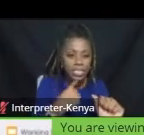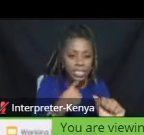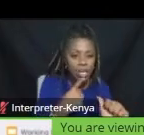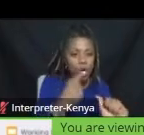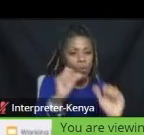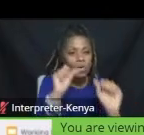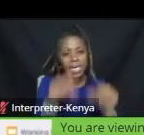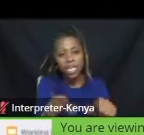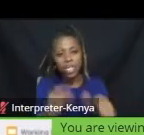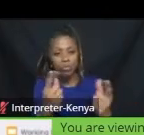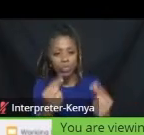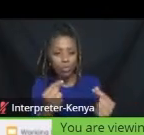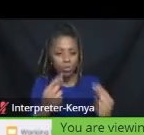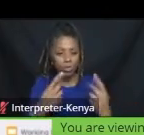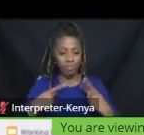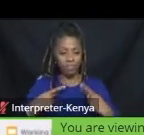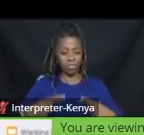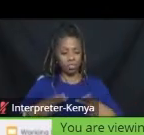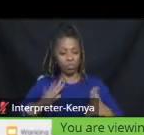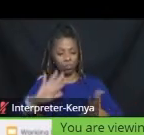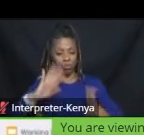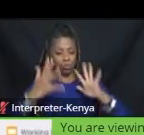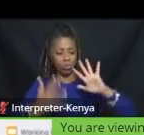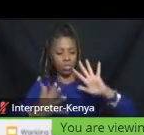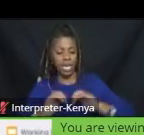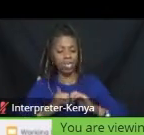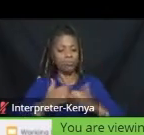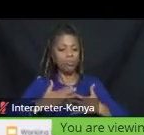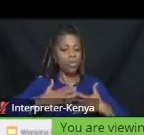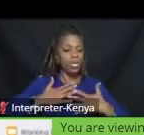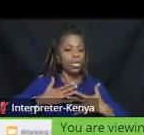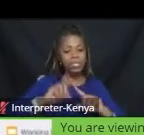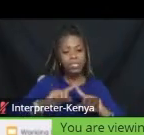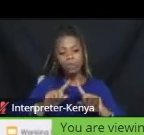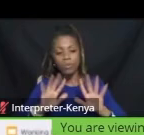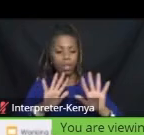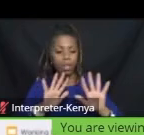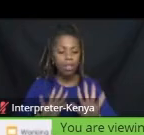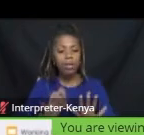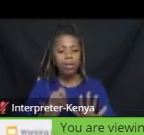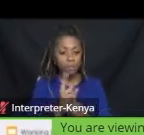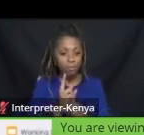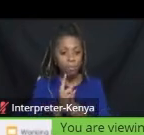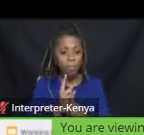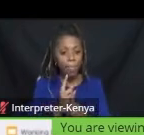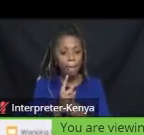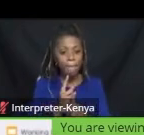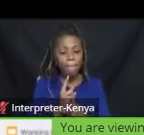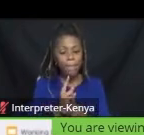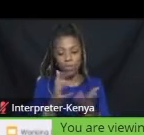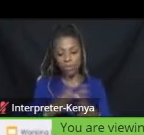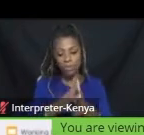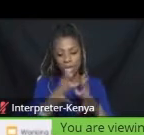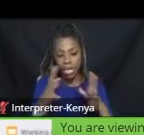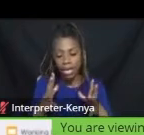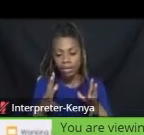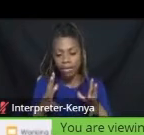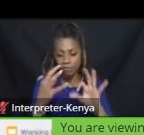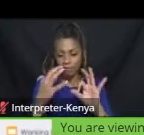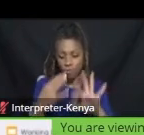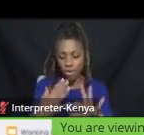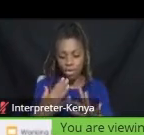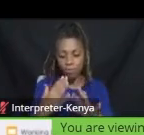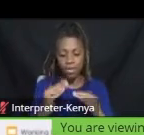to, enhance what you're saying? That sort of thing. In debate, we may give a lot of feedback on cases as kids are writing